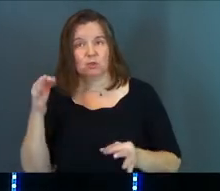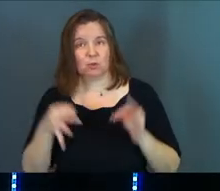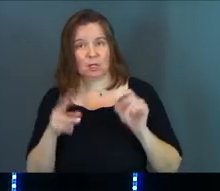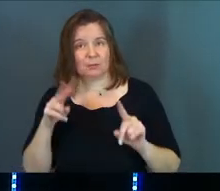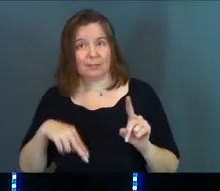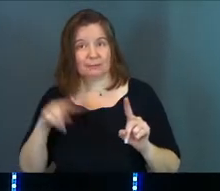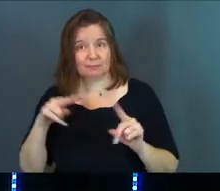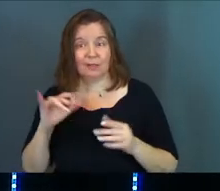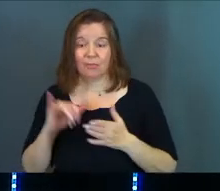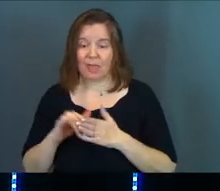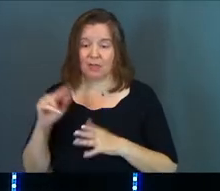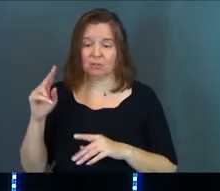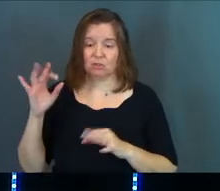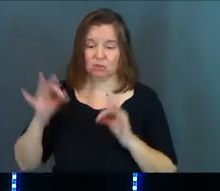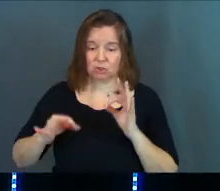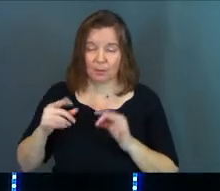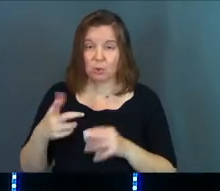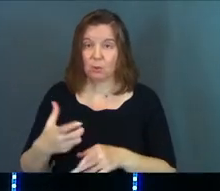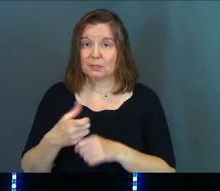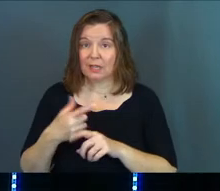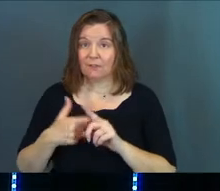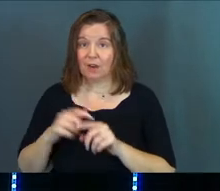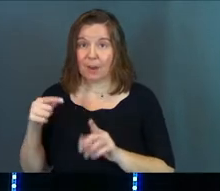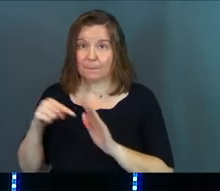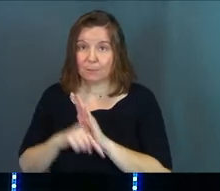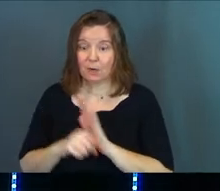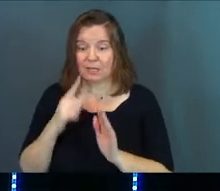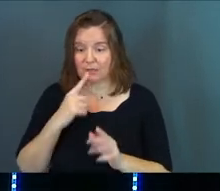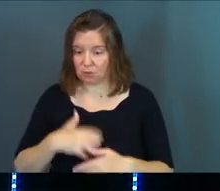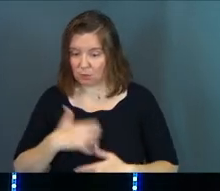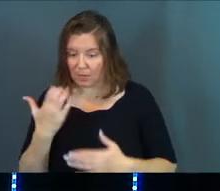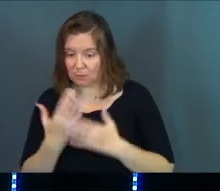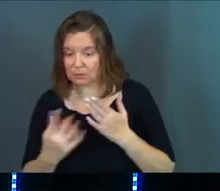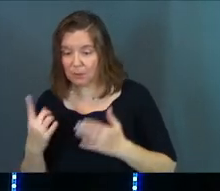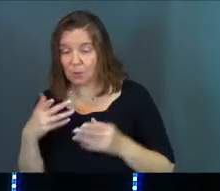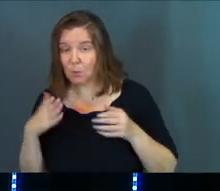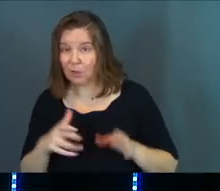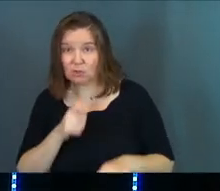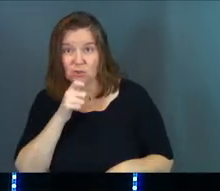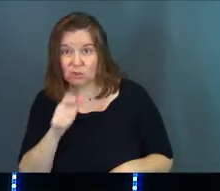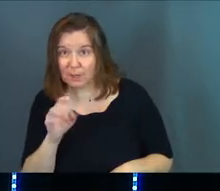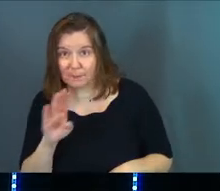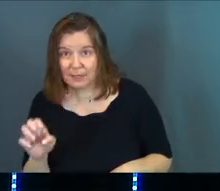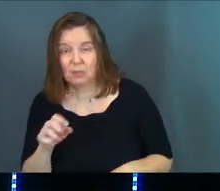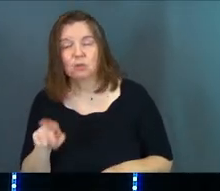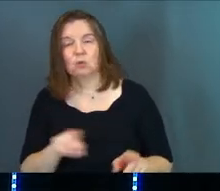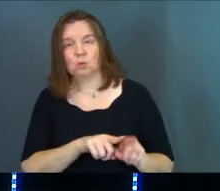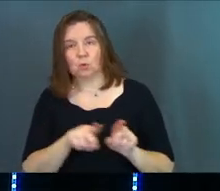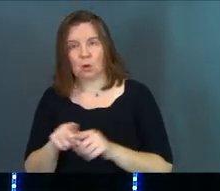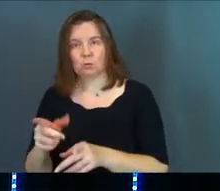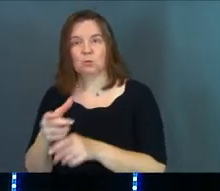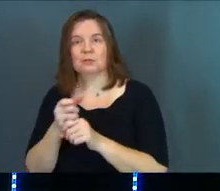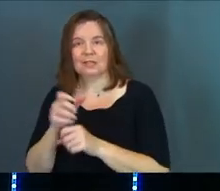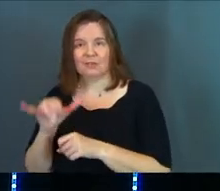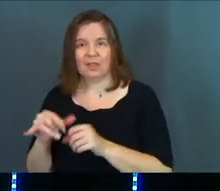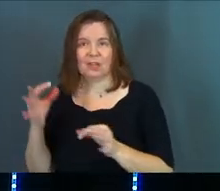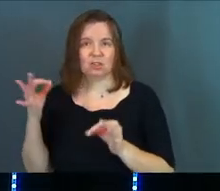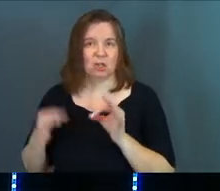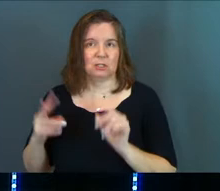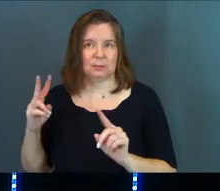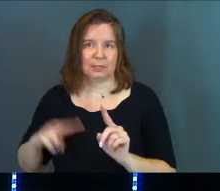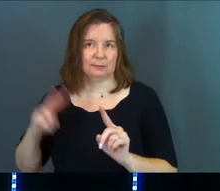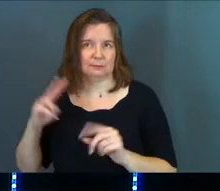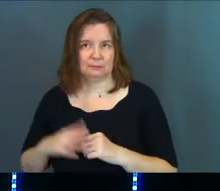judgment. That judgment that you receive from murder, I say, if you're angry with someone in a way you shouldn't be, you also receive that